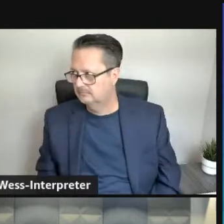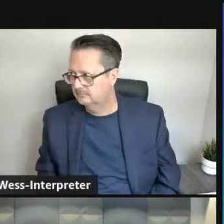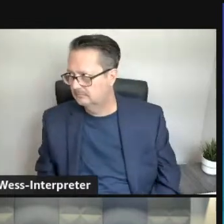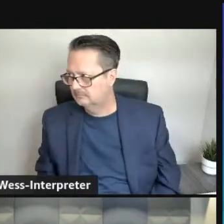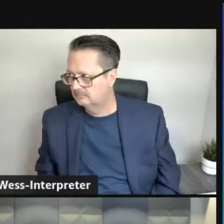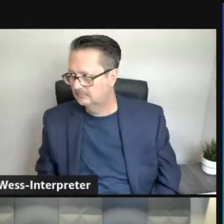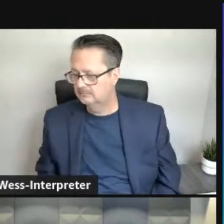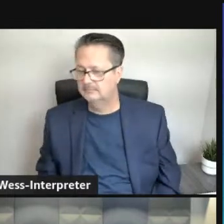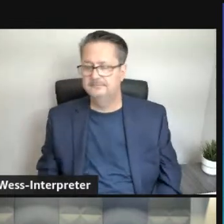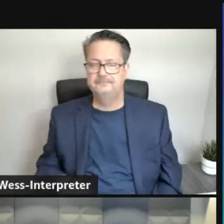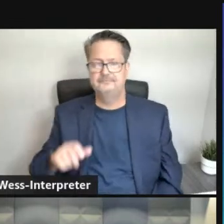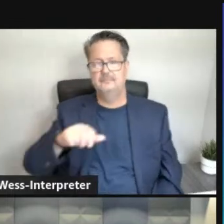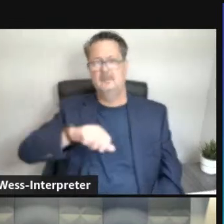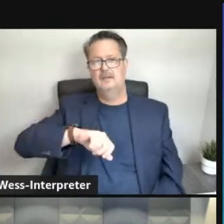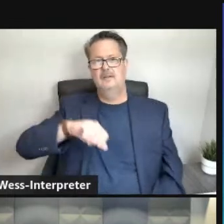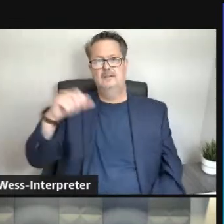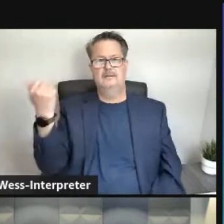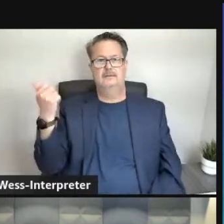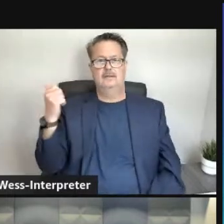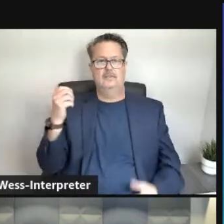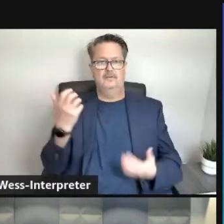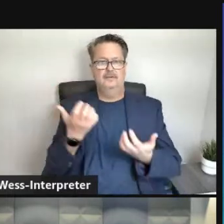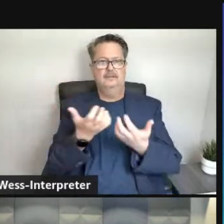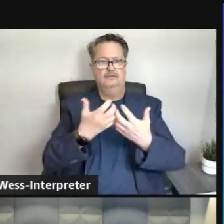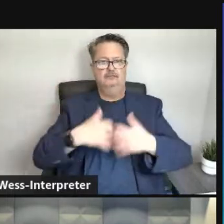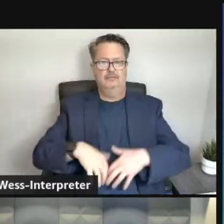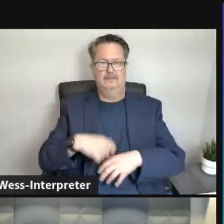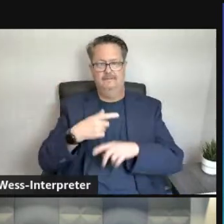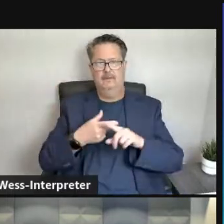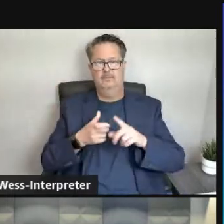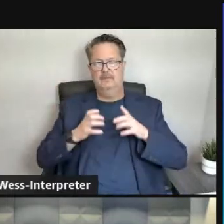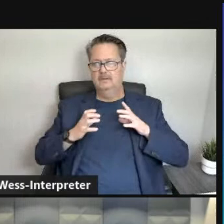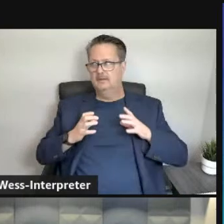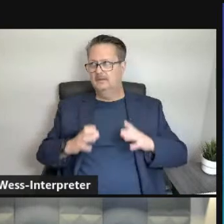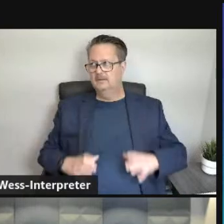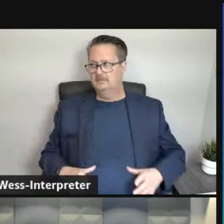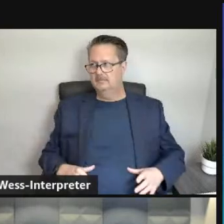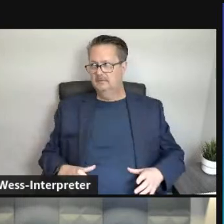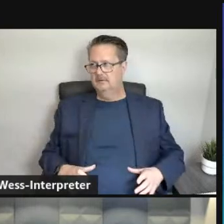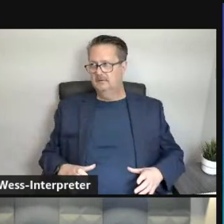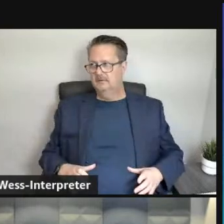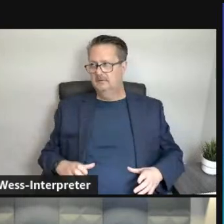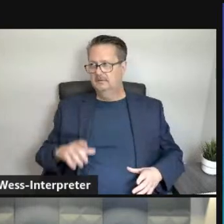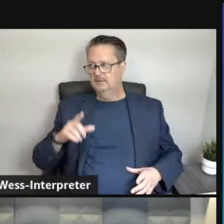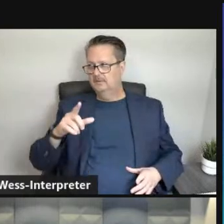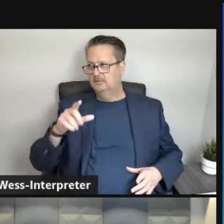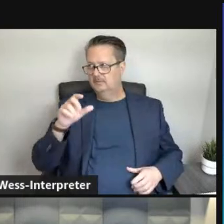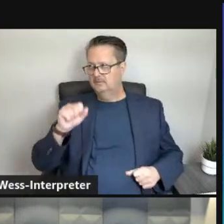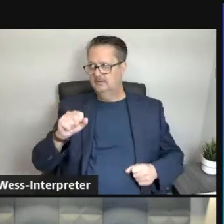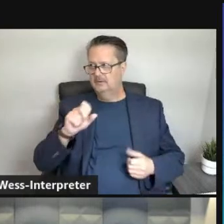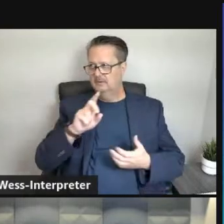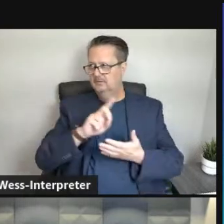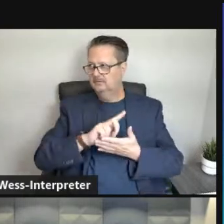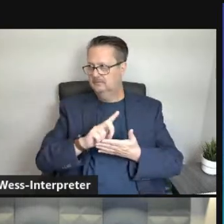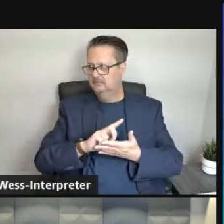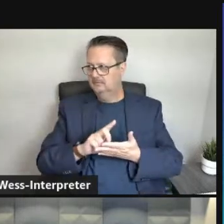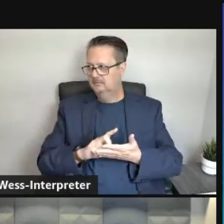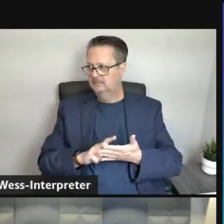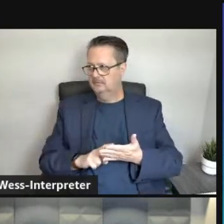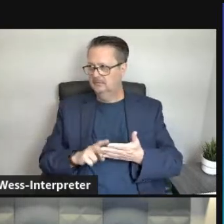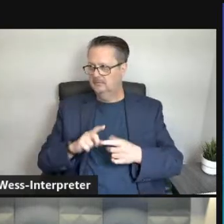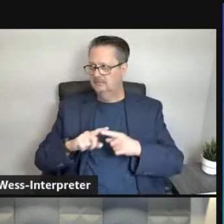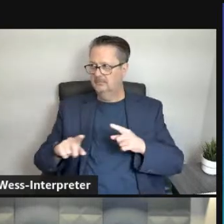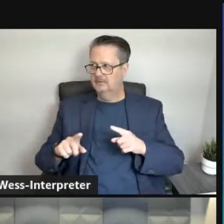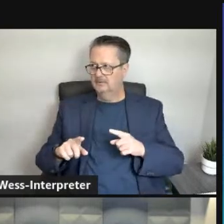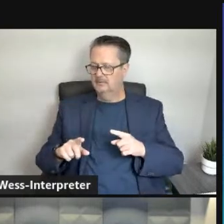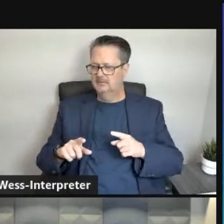Here's another use case from our customer showing how we extend the design for integrating with external